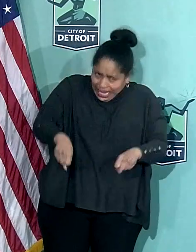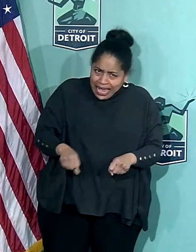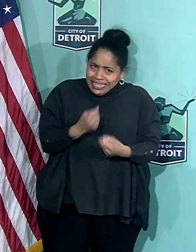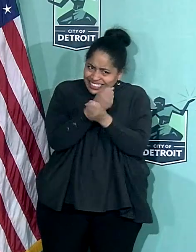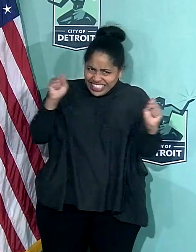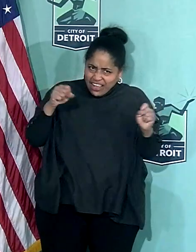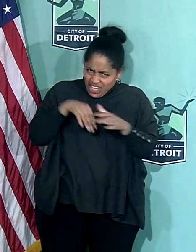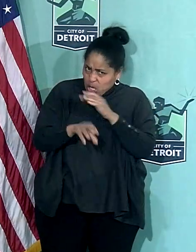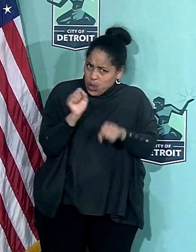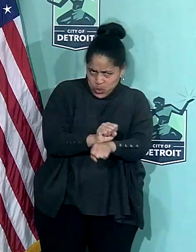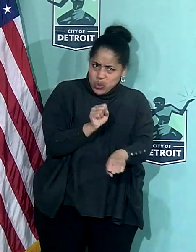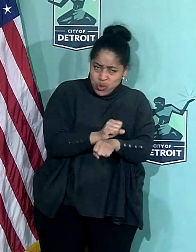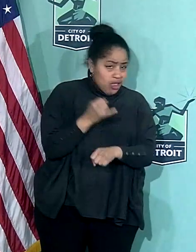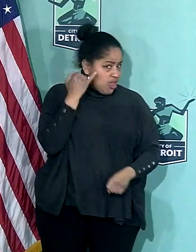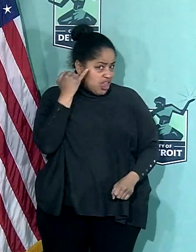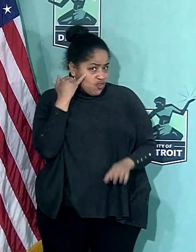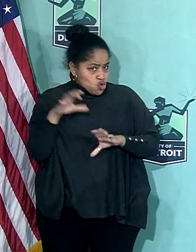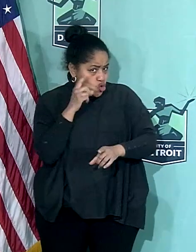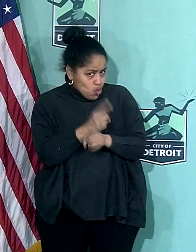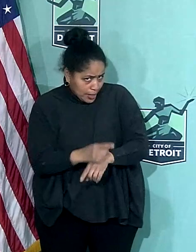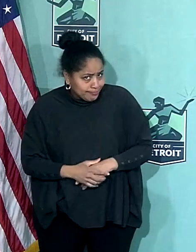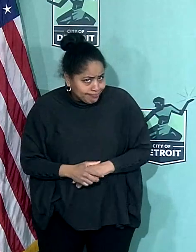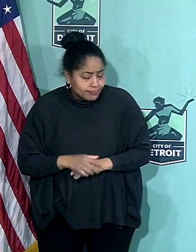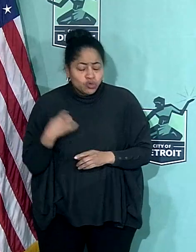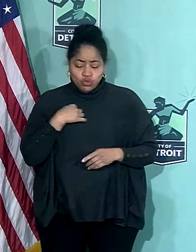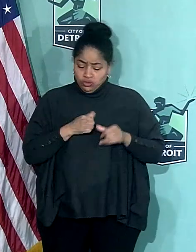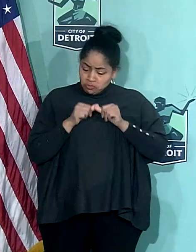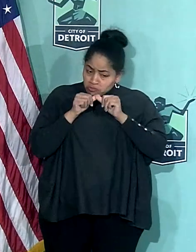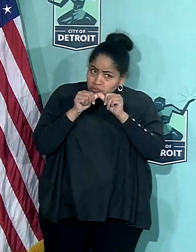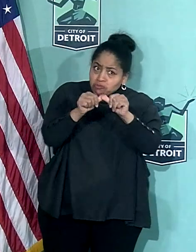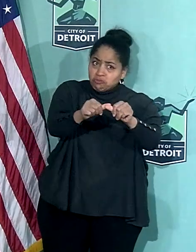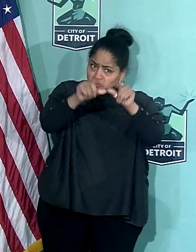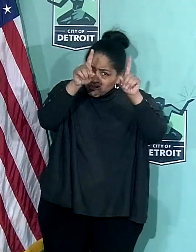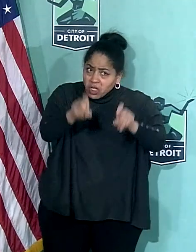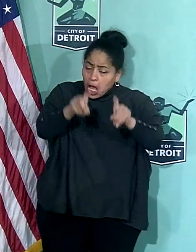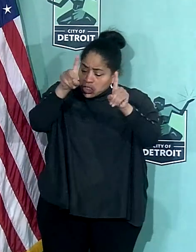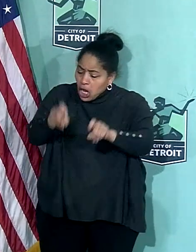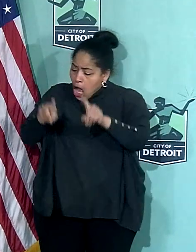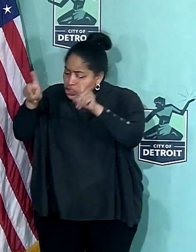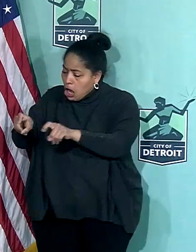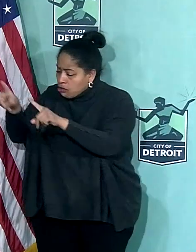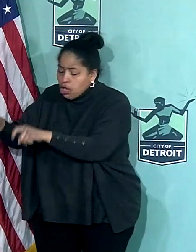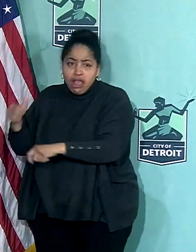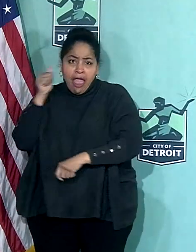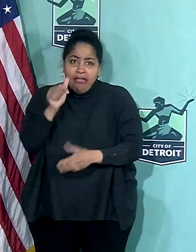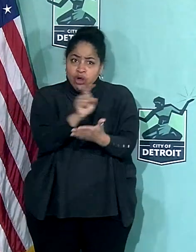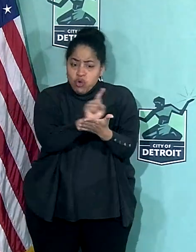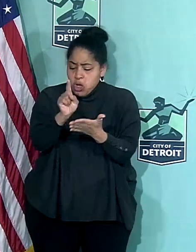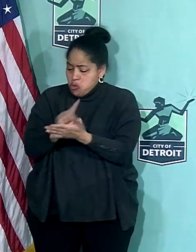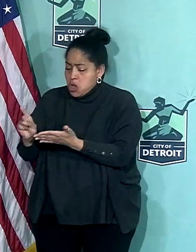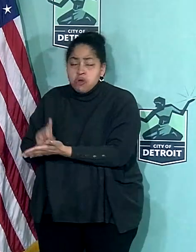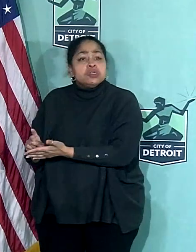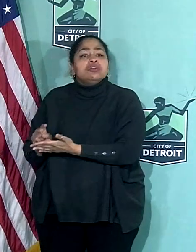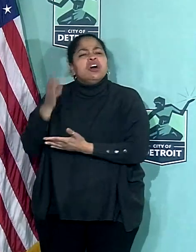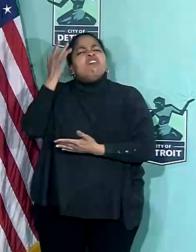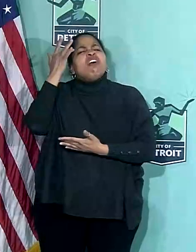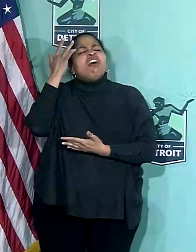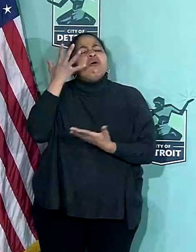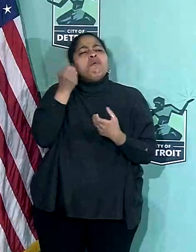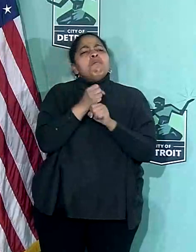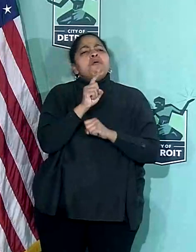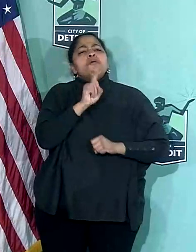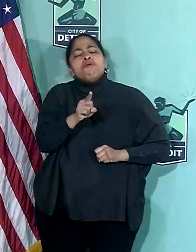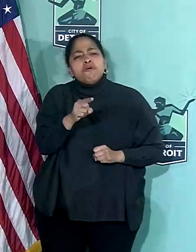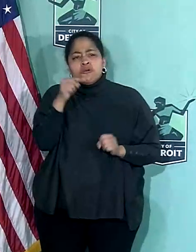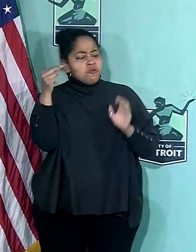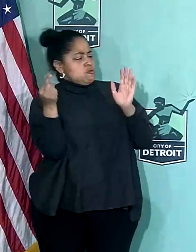at work if it's done right. We're going to keep testing this every single week because we're going to make sure that